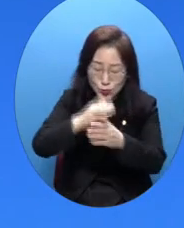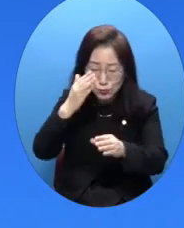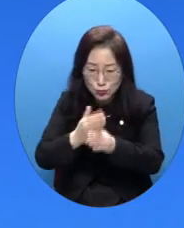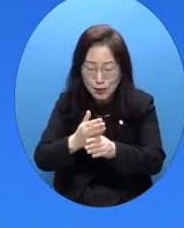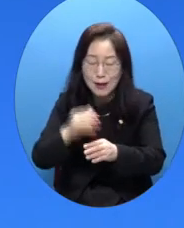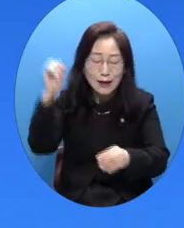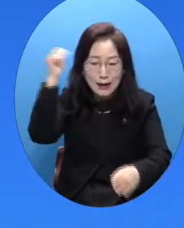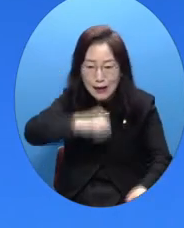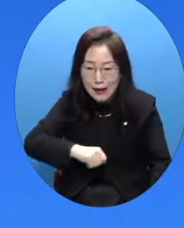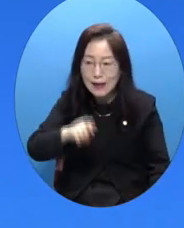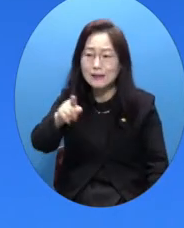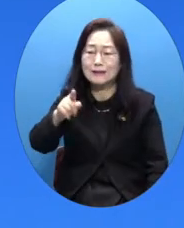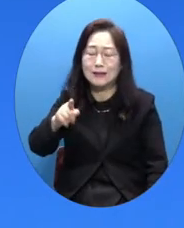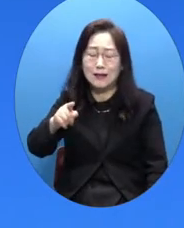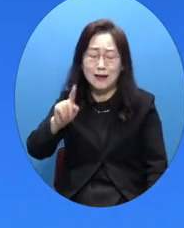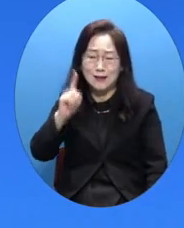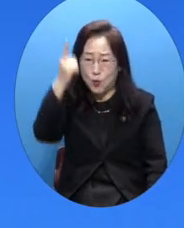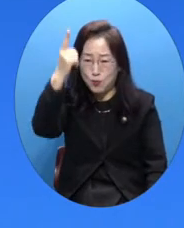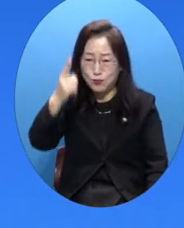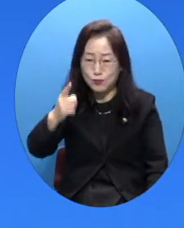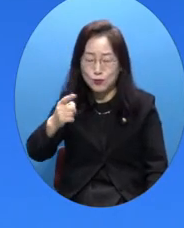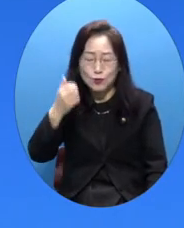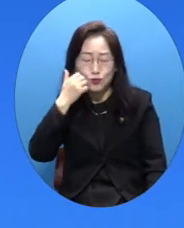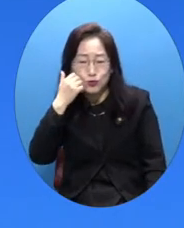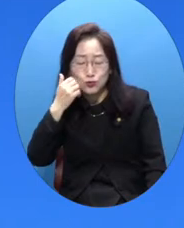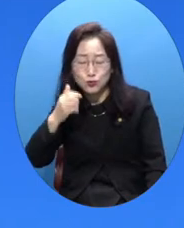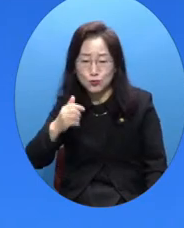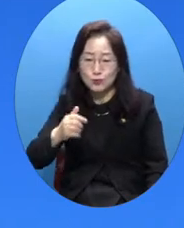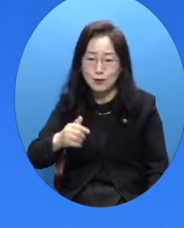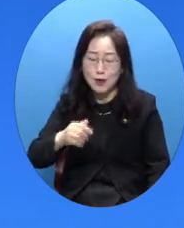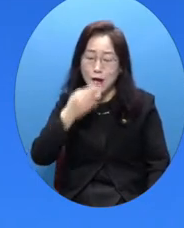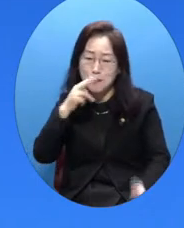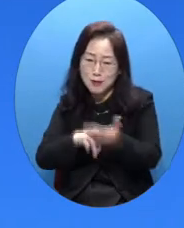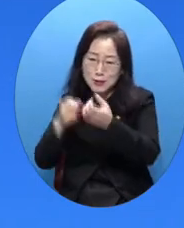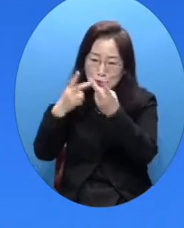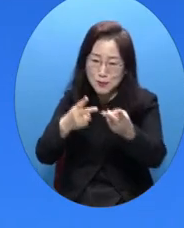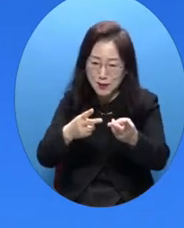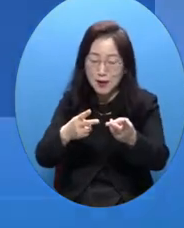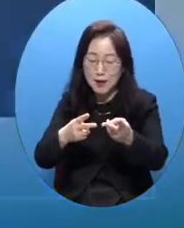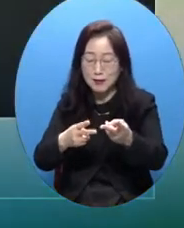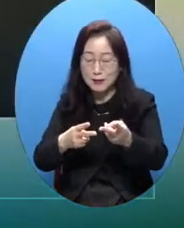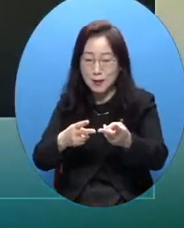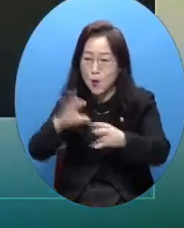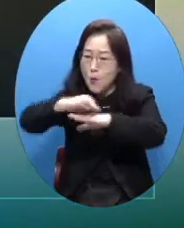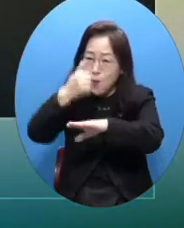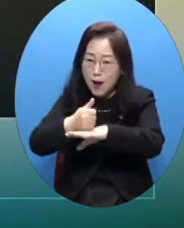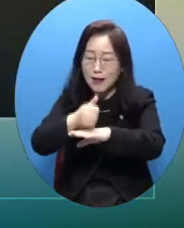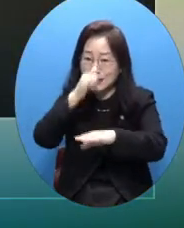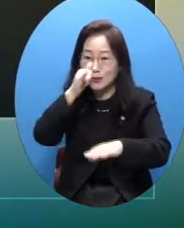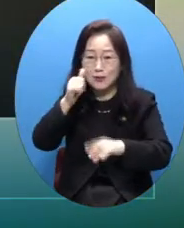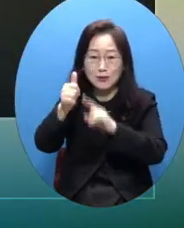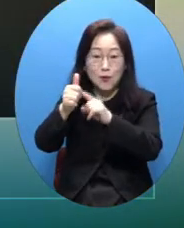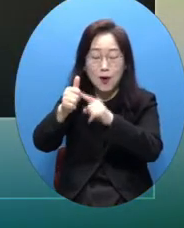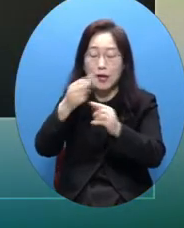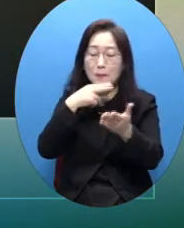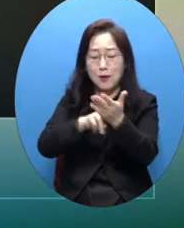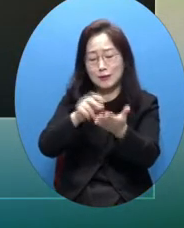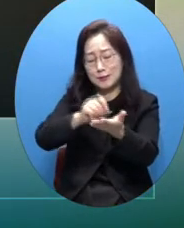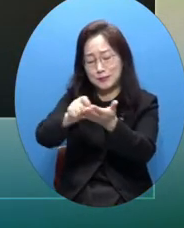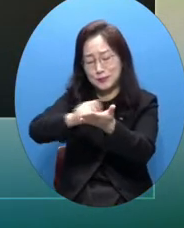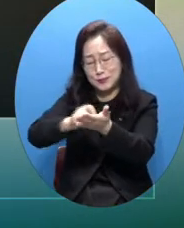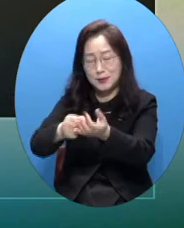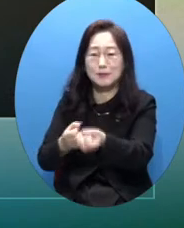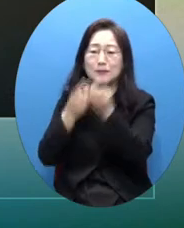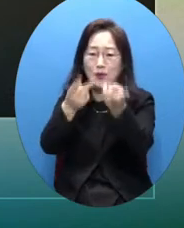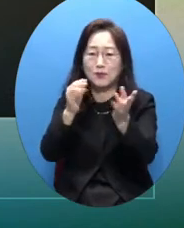to realize it's a dream of developing Korean agriculture he studied he he has a dream so he got an idea